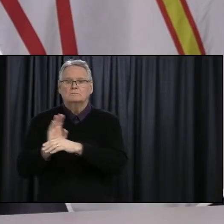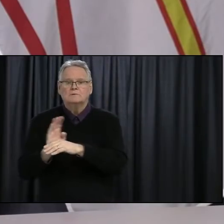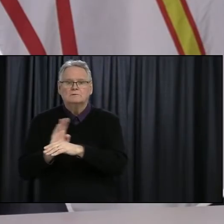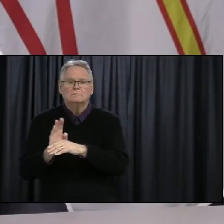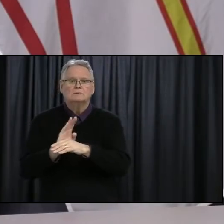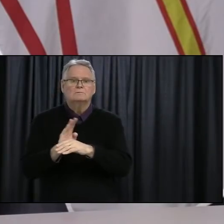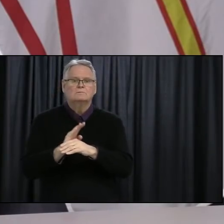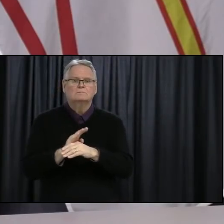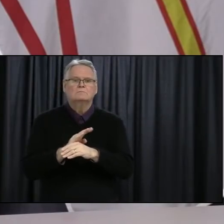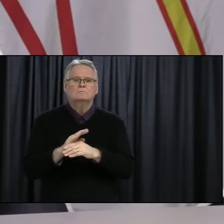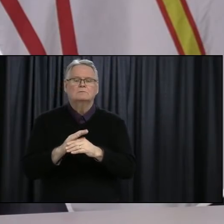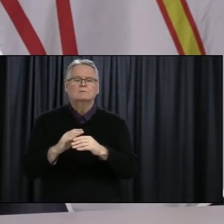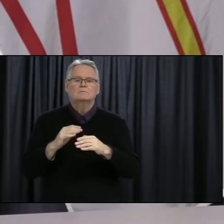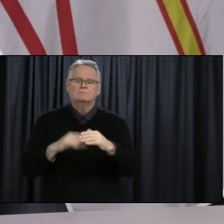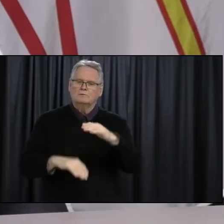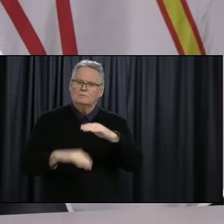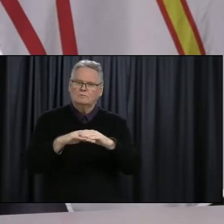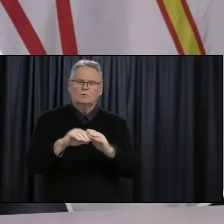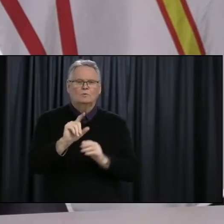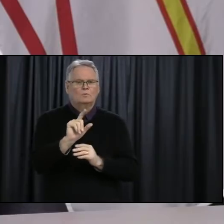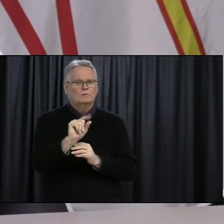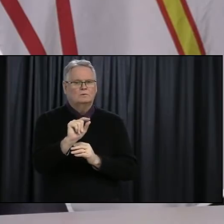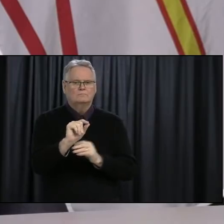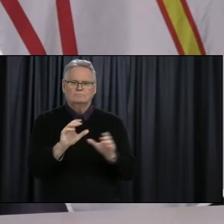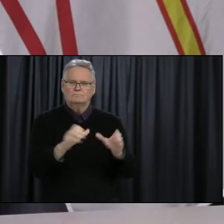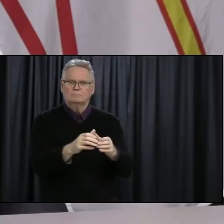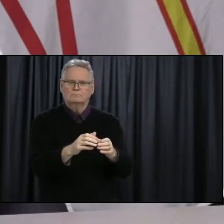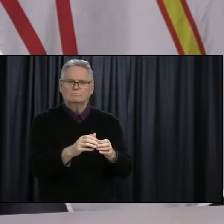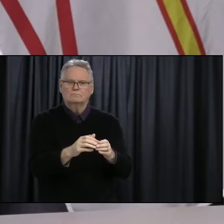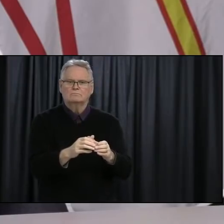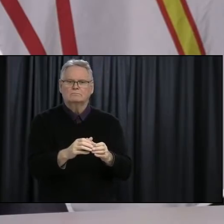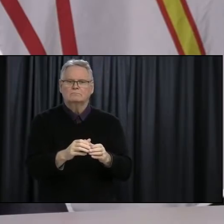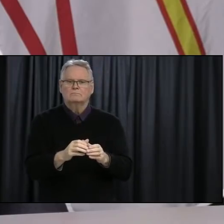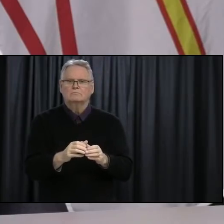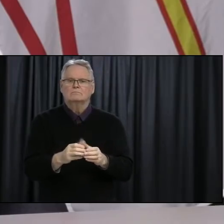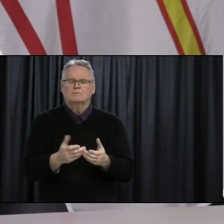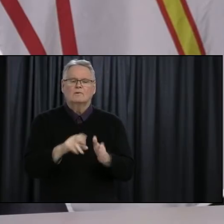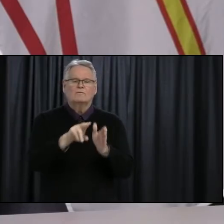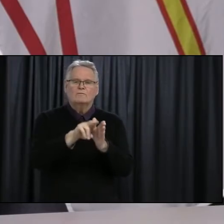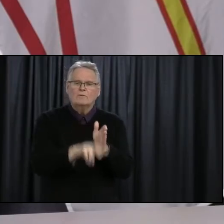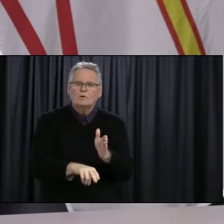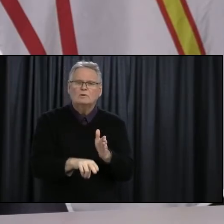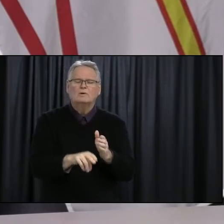maintained. This includes gatherings at funerals, burials, weddings,